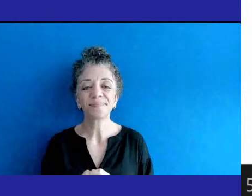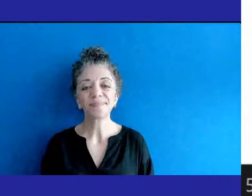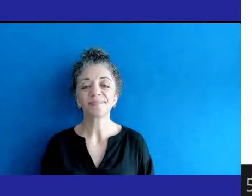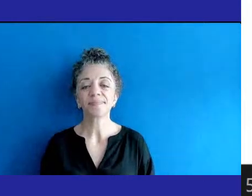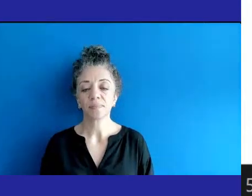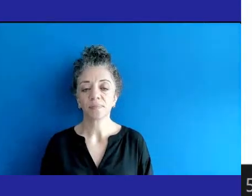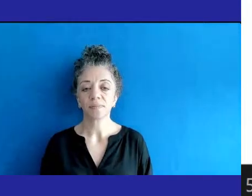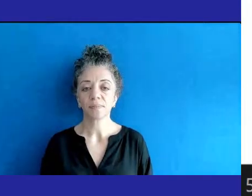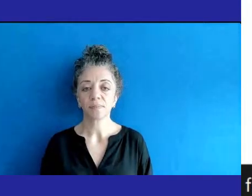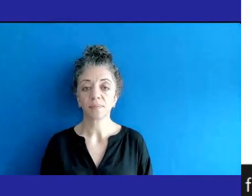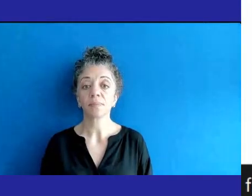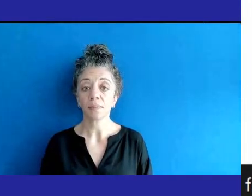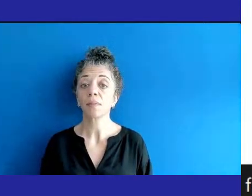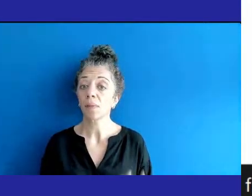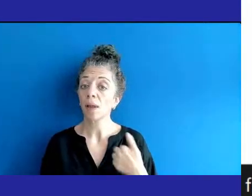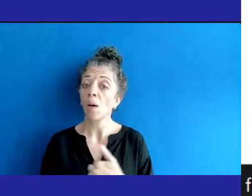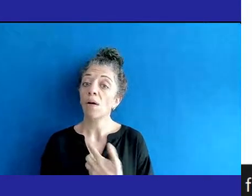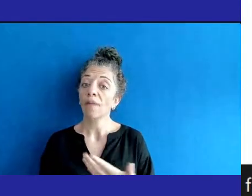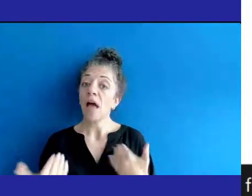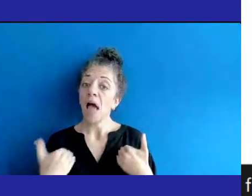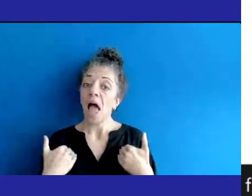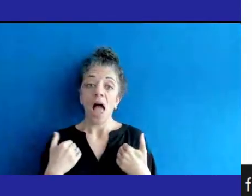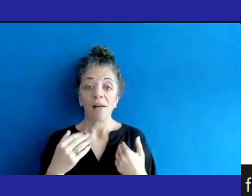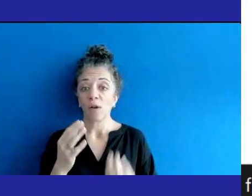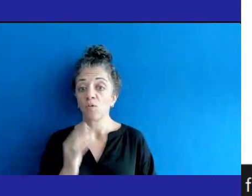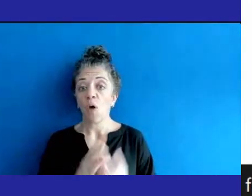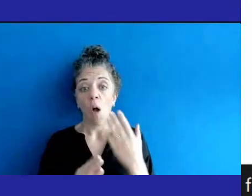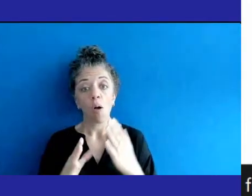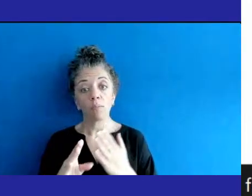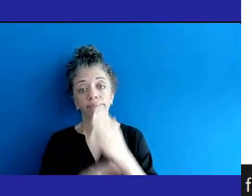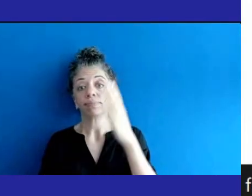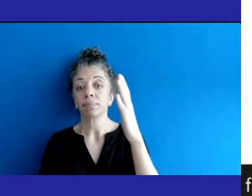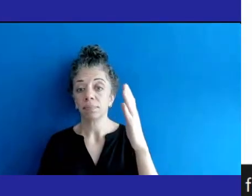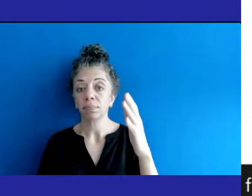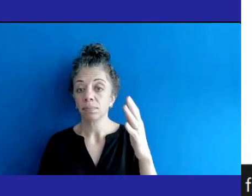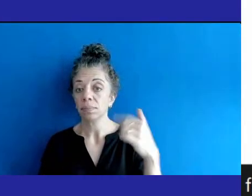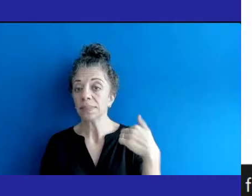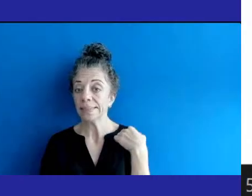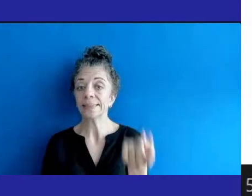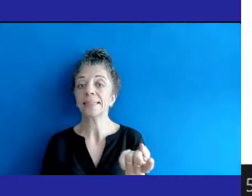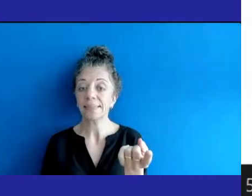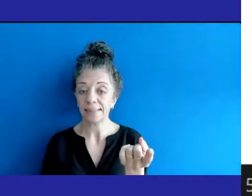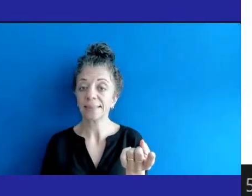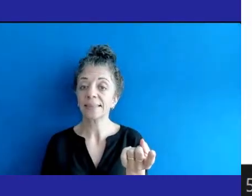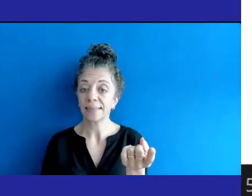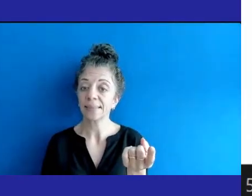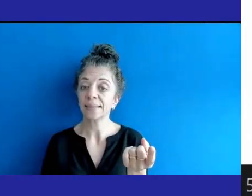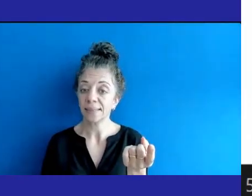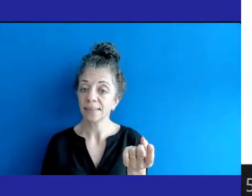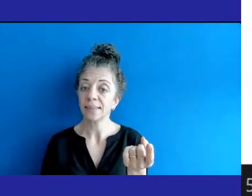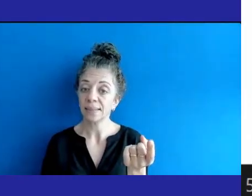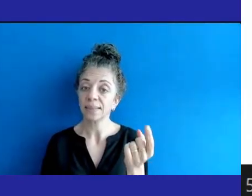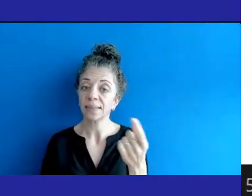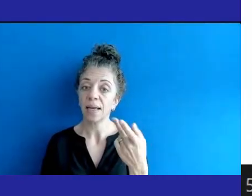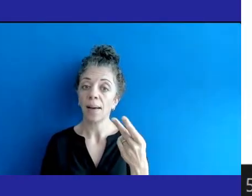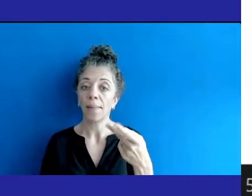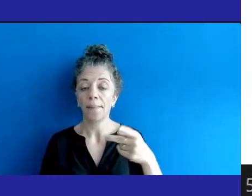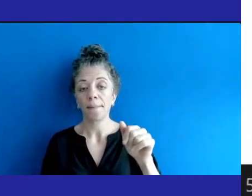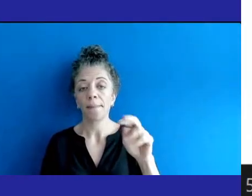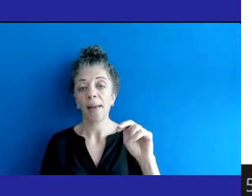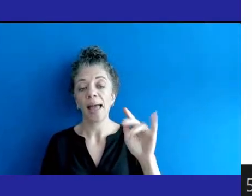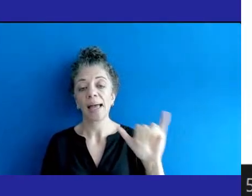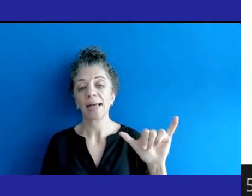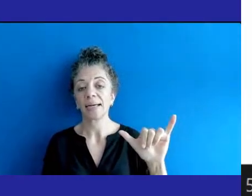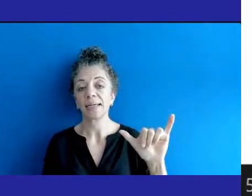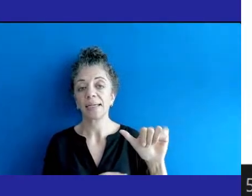So we've had significant growth in patient volumes at our PAGNI facilities. The total, and that has corresponded with the